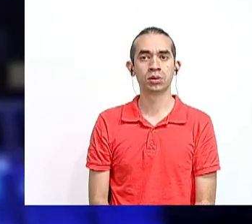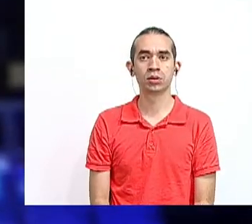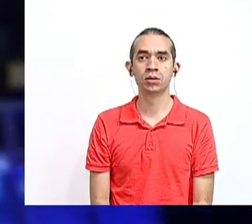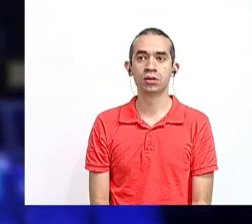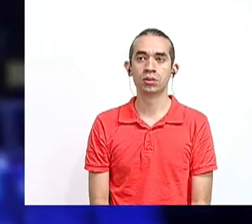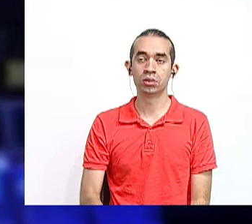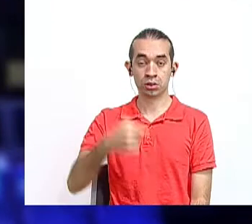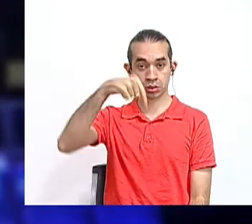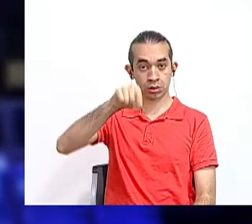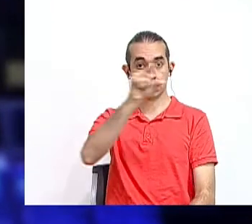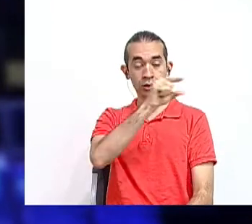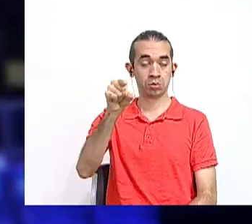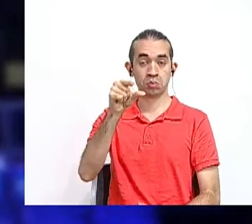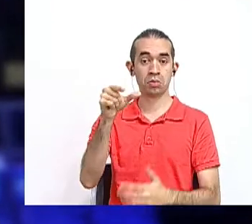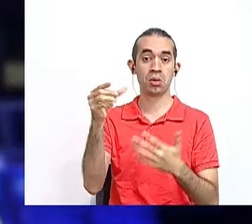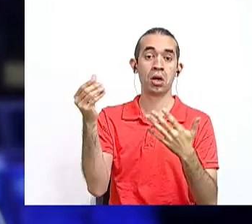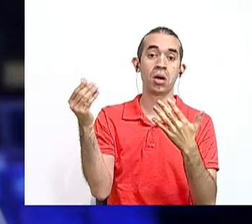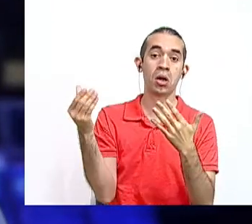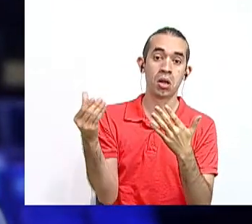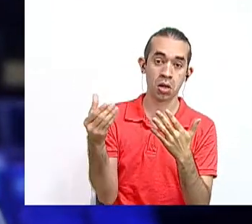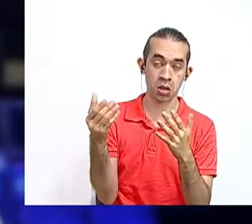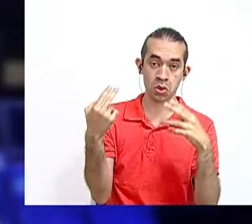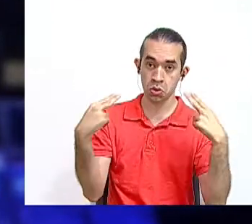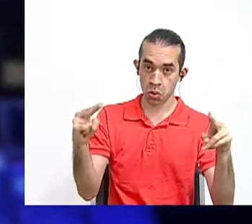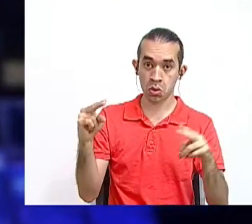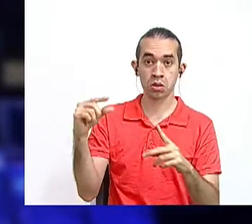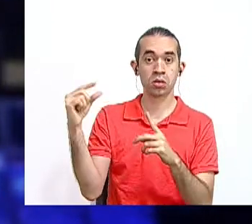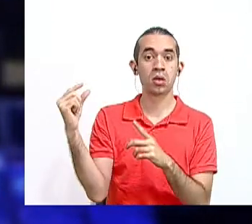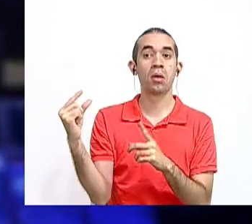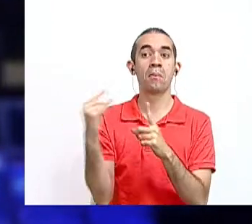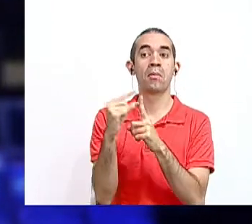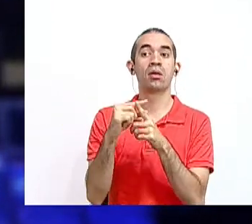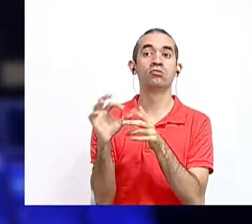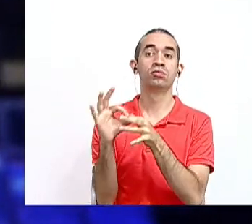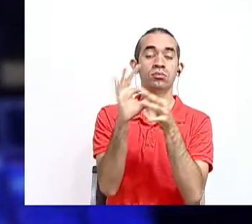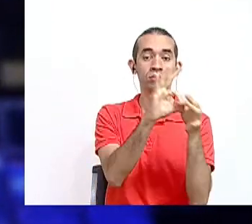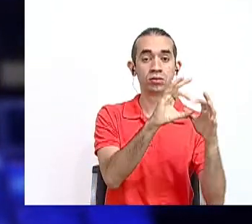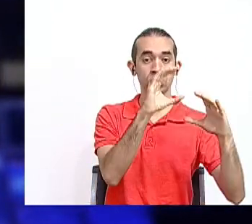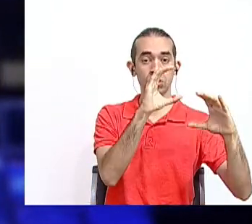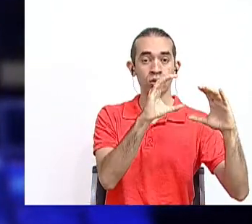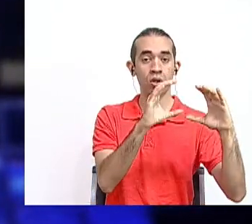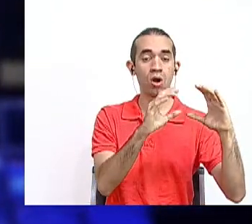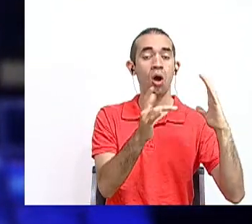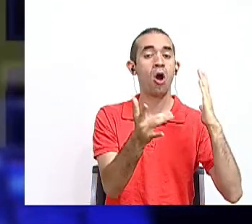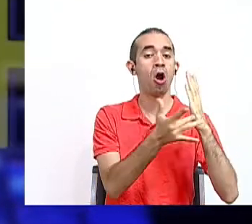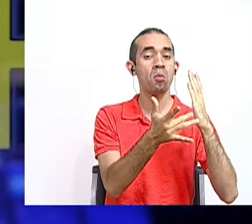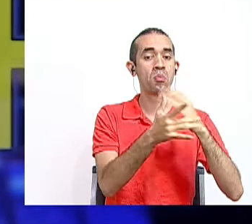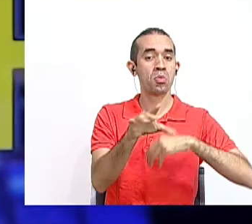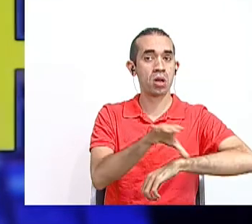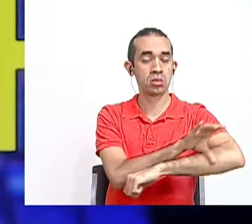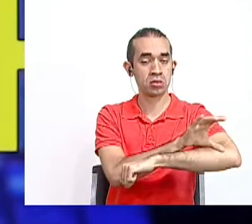This week's news word is linked to computer technology.